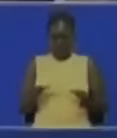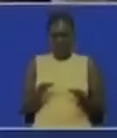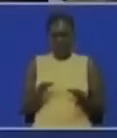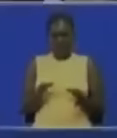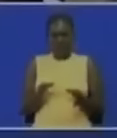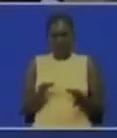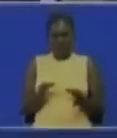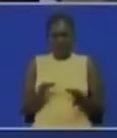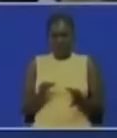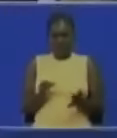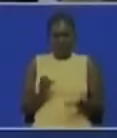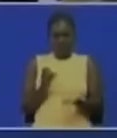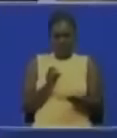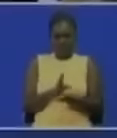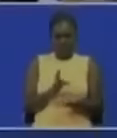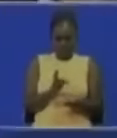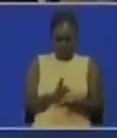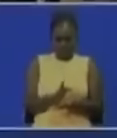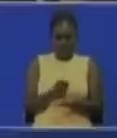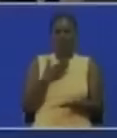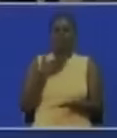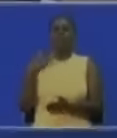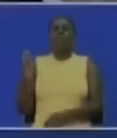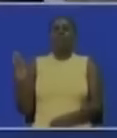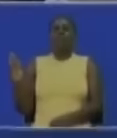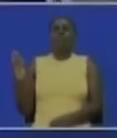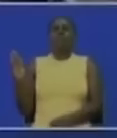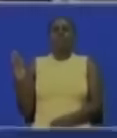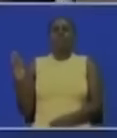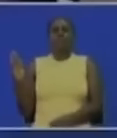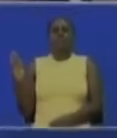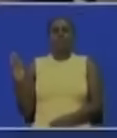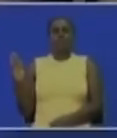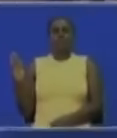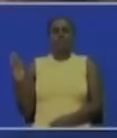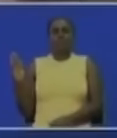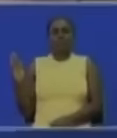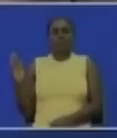as a reason we want security for the County Assembly.